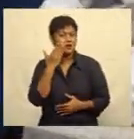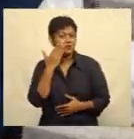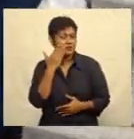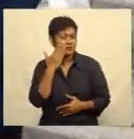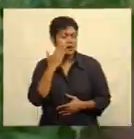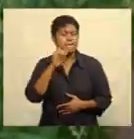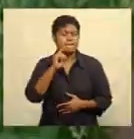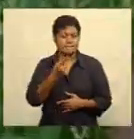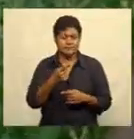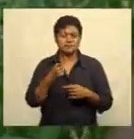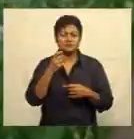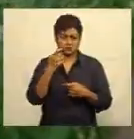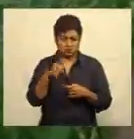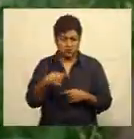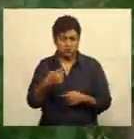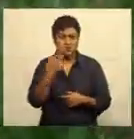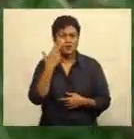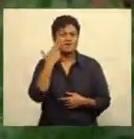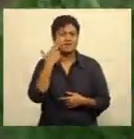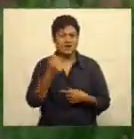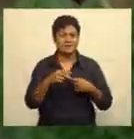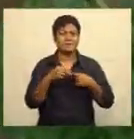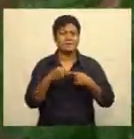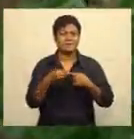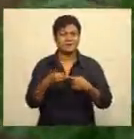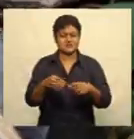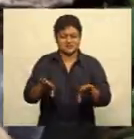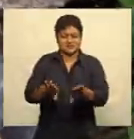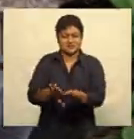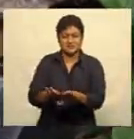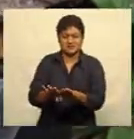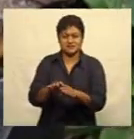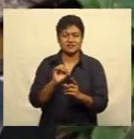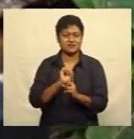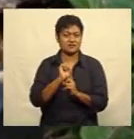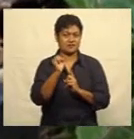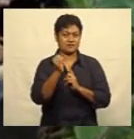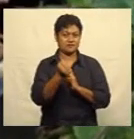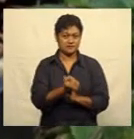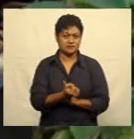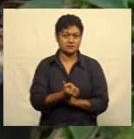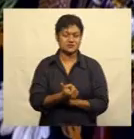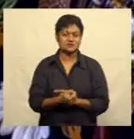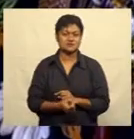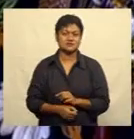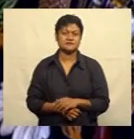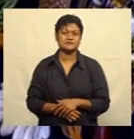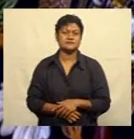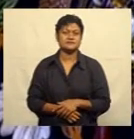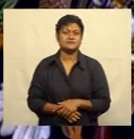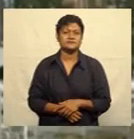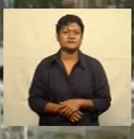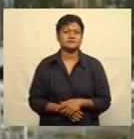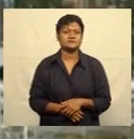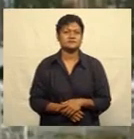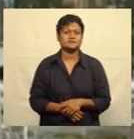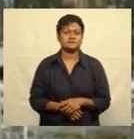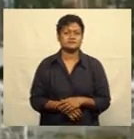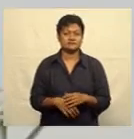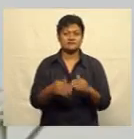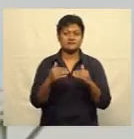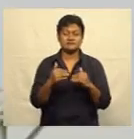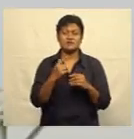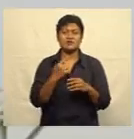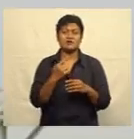plastic ends up in the environment. Christiana Uluwai, FBC News. Still to come,